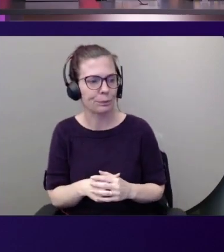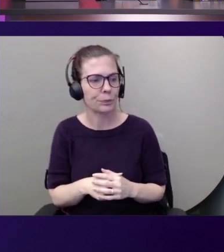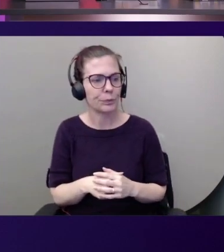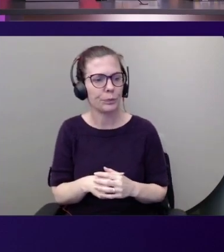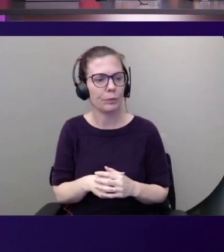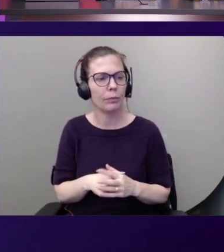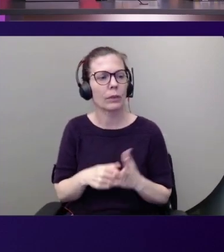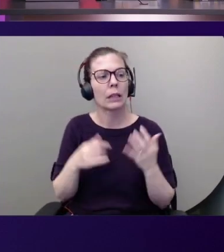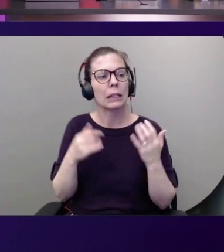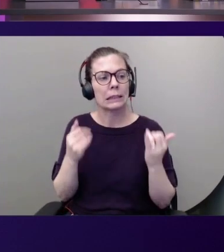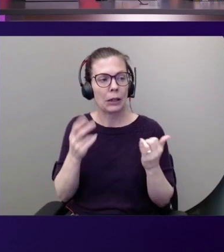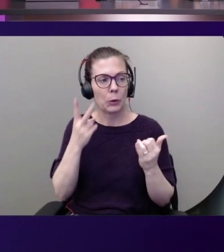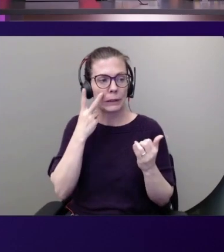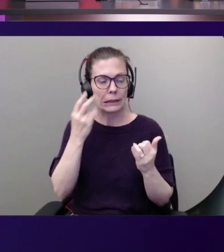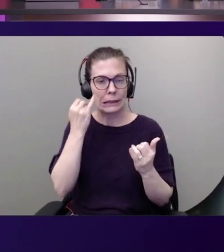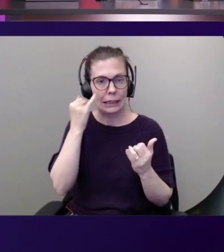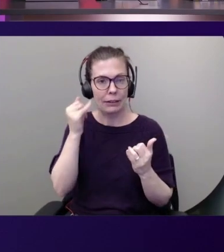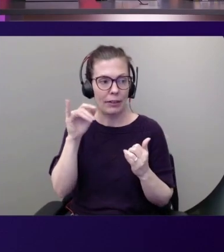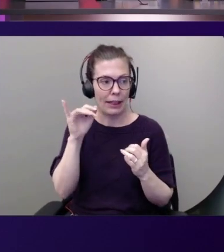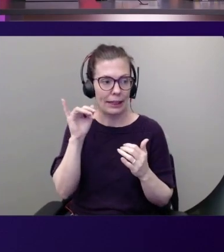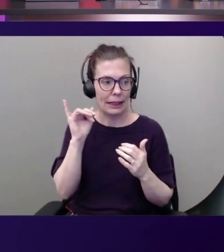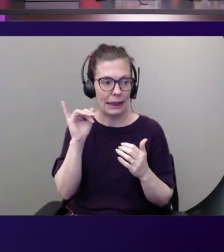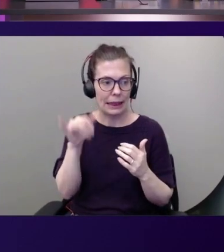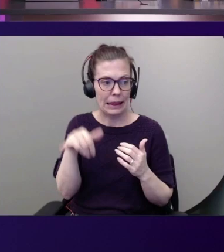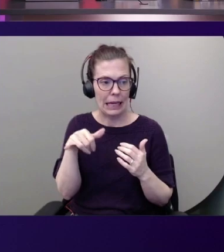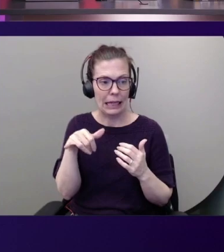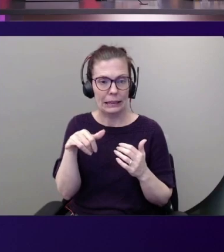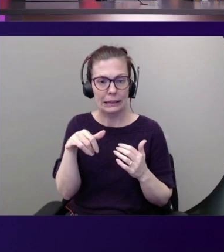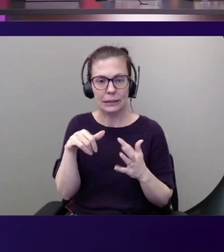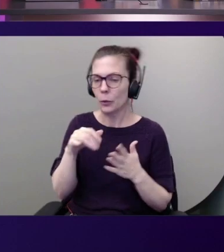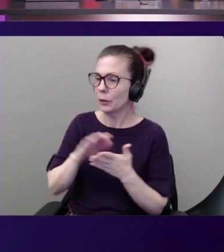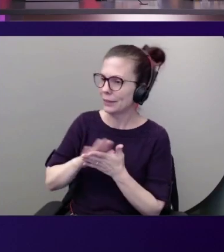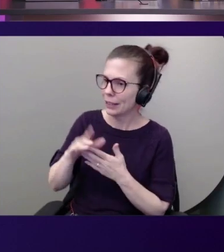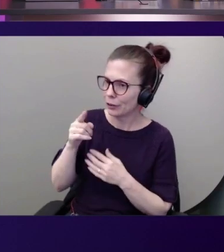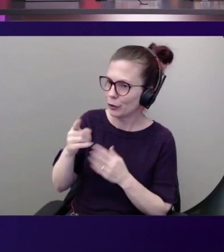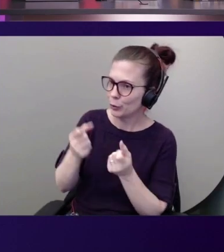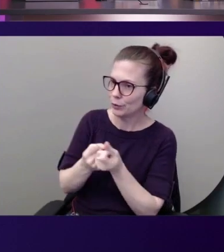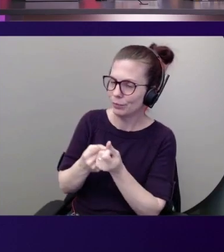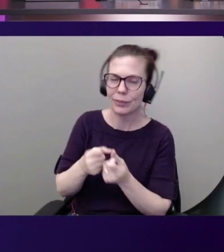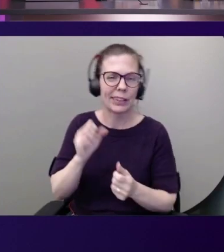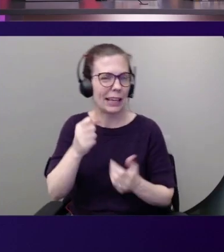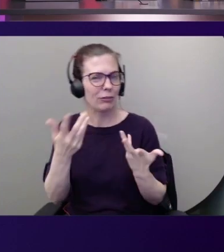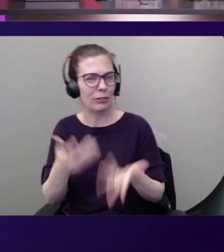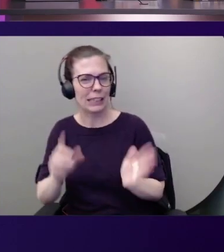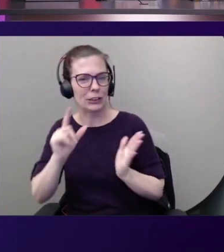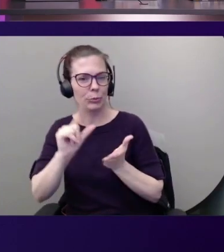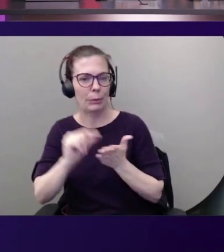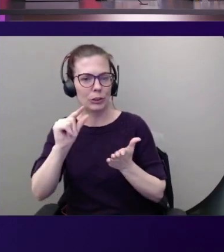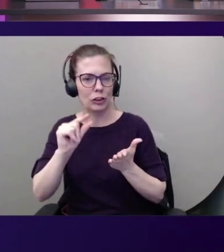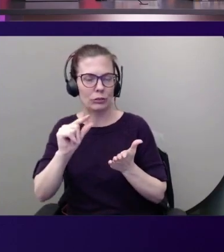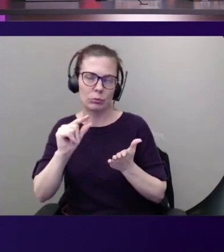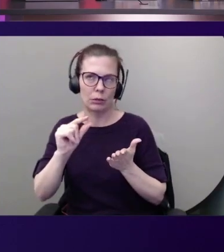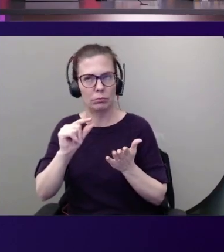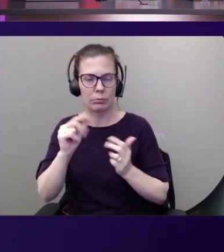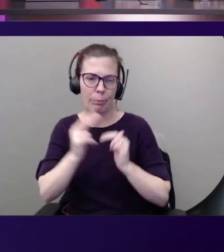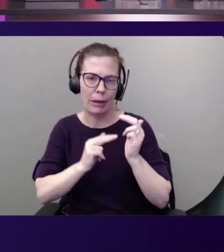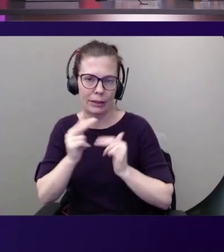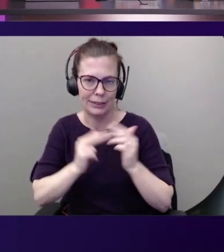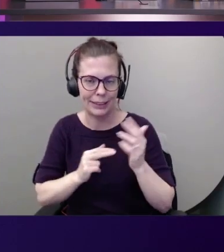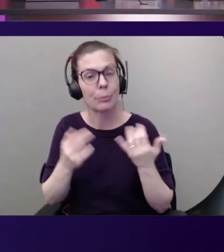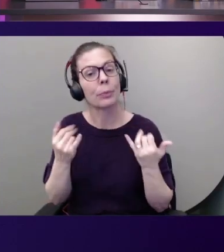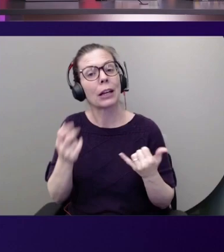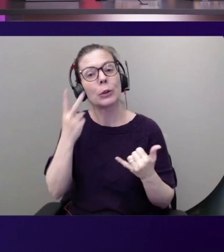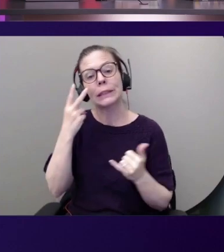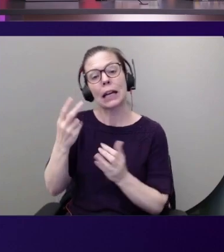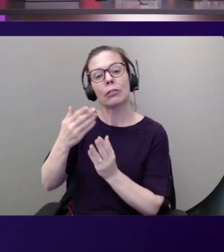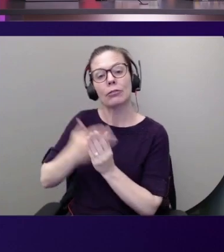see if that. It's nice of you to do that. There we go. So this finished publishing or building, and now you're going to see a folder